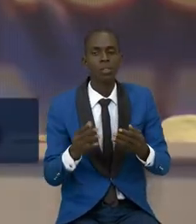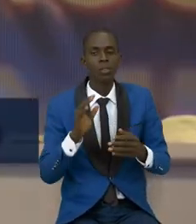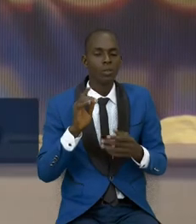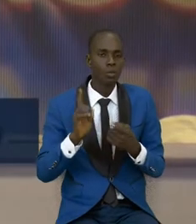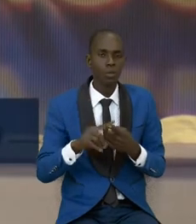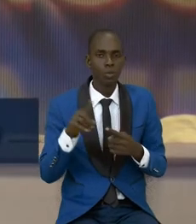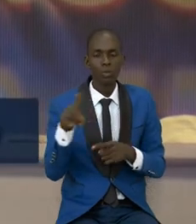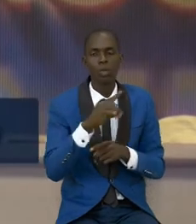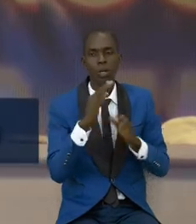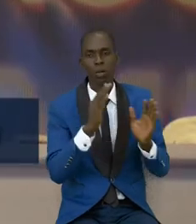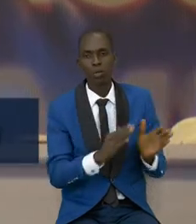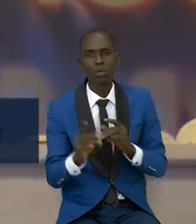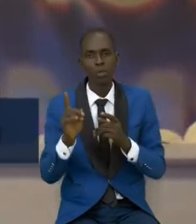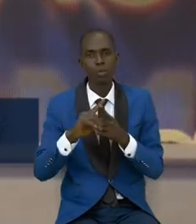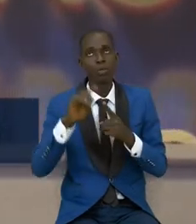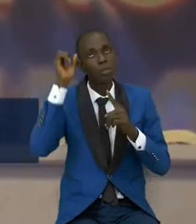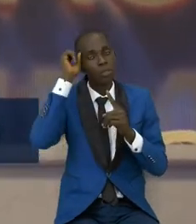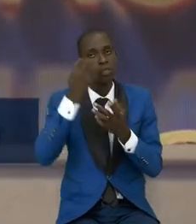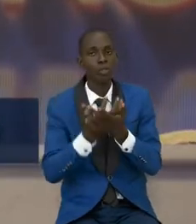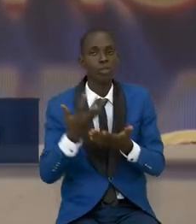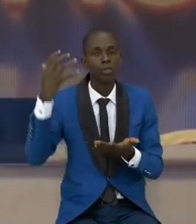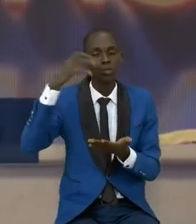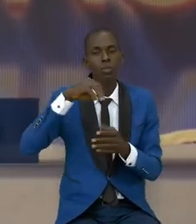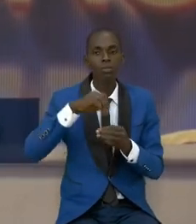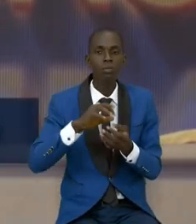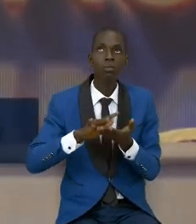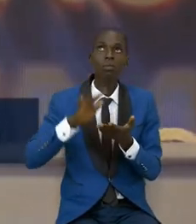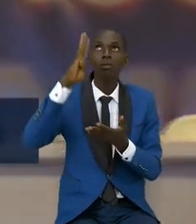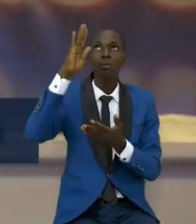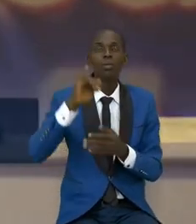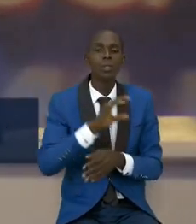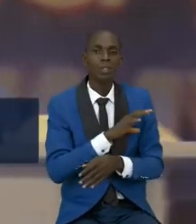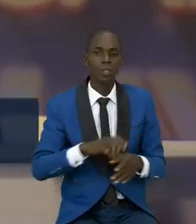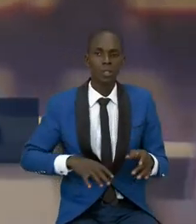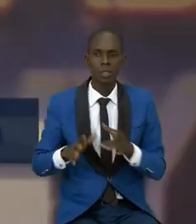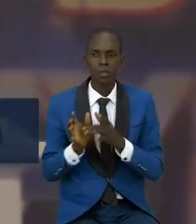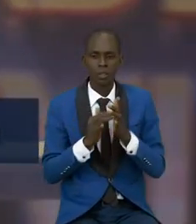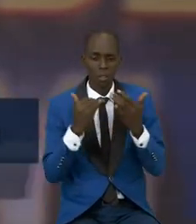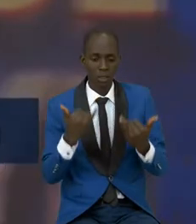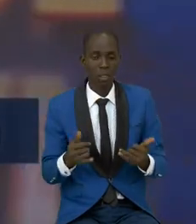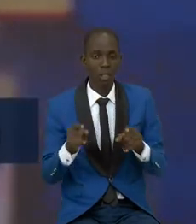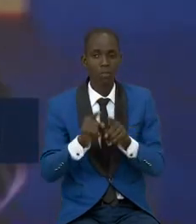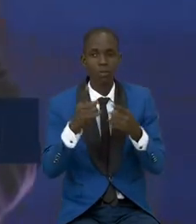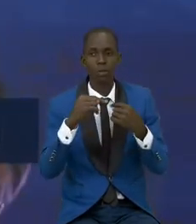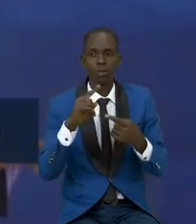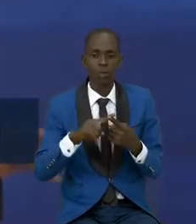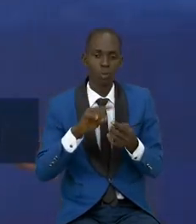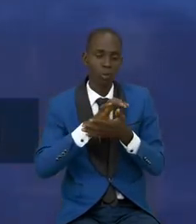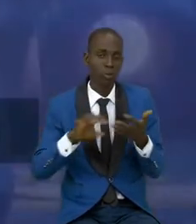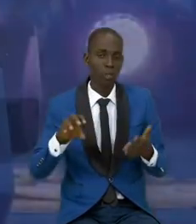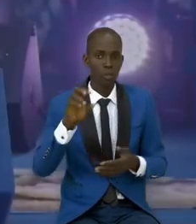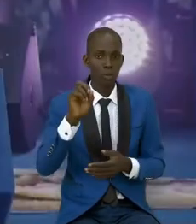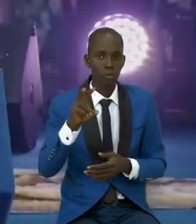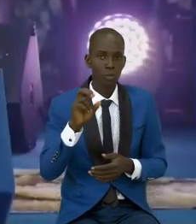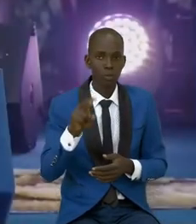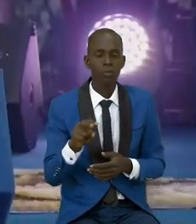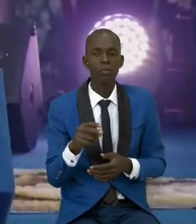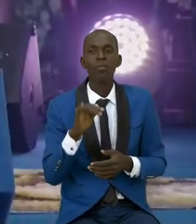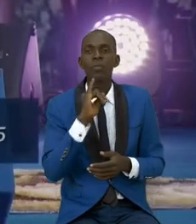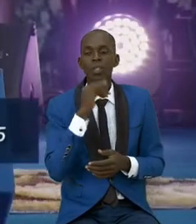in glory by Christ Jesus. And then as you come to verse 12, the